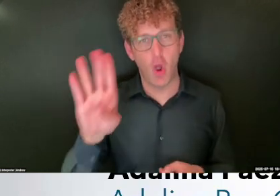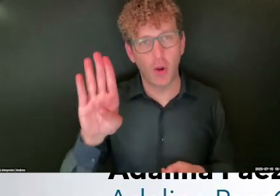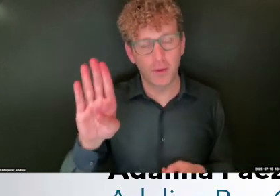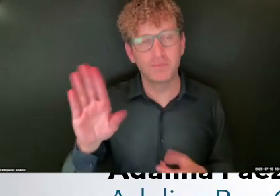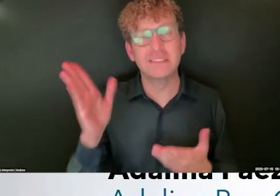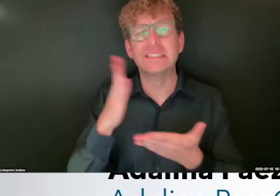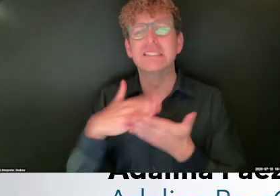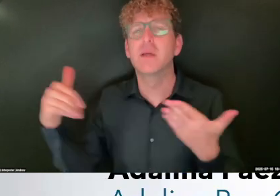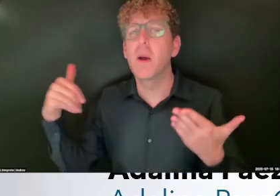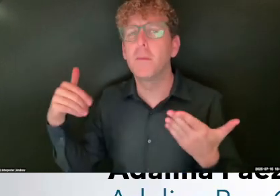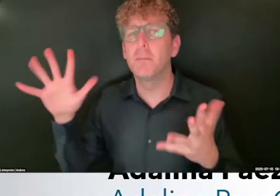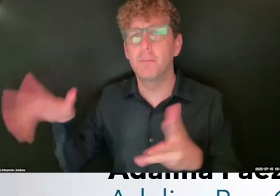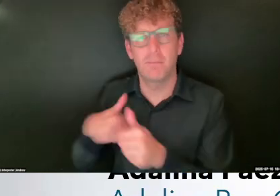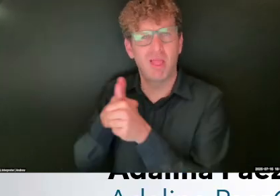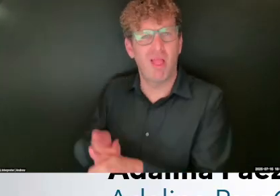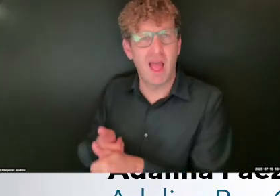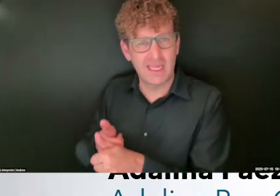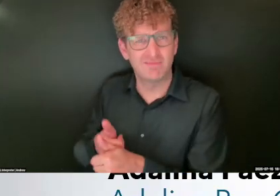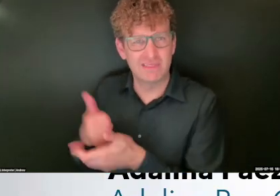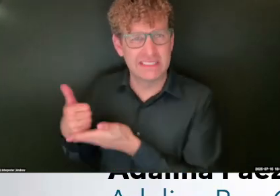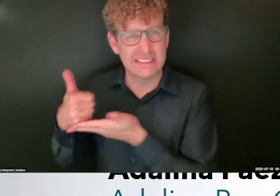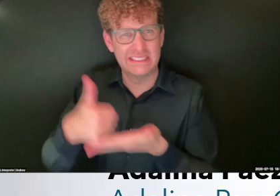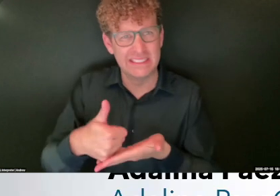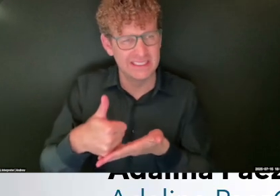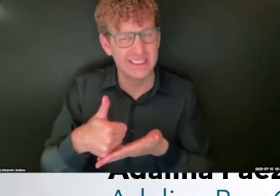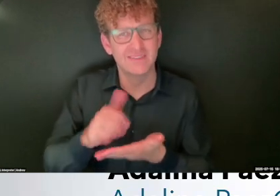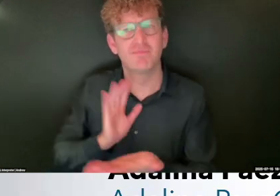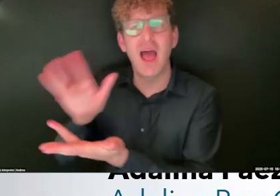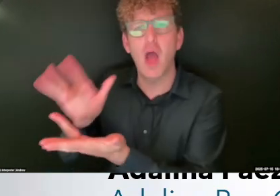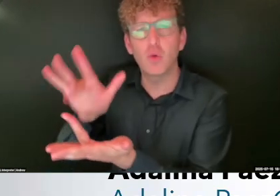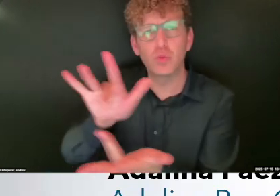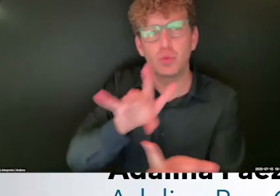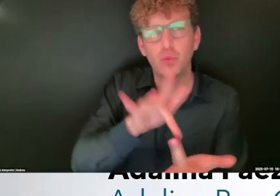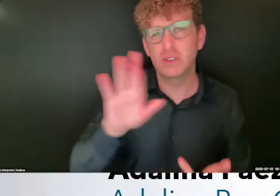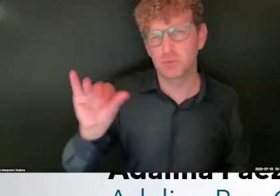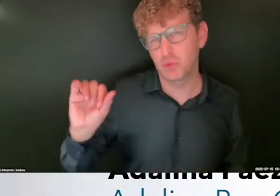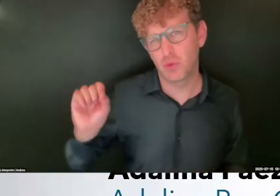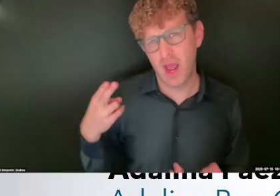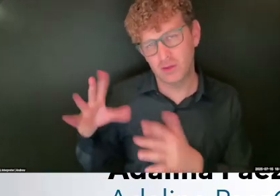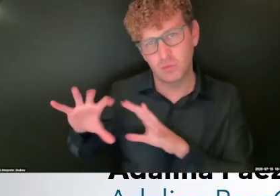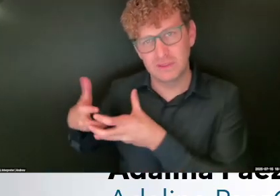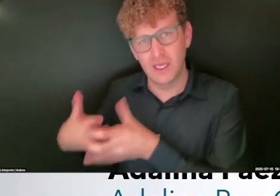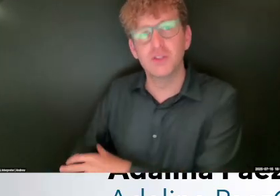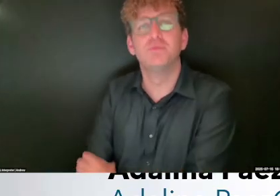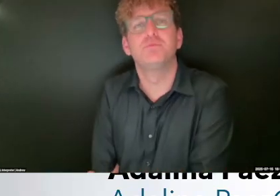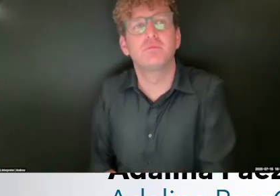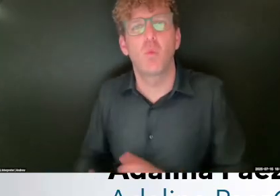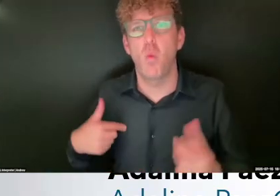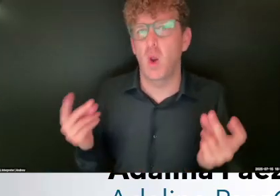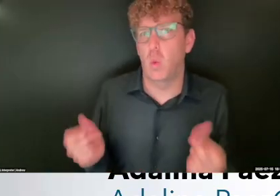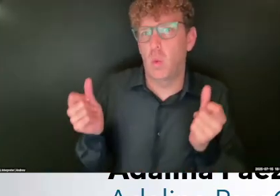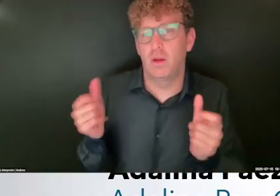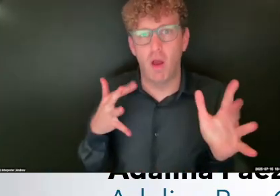assistance and outreach branches or section. But wanted to share a quick update that several state agencies,